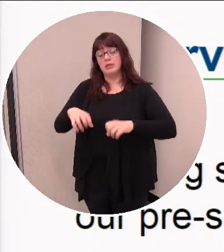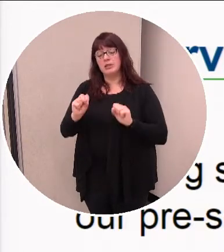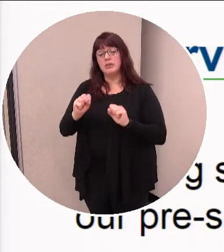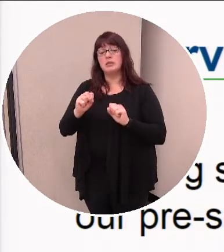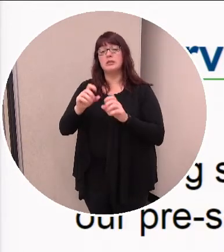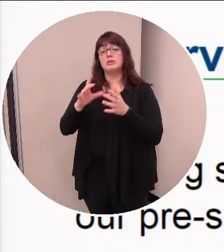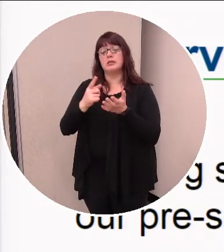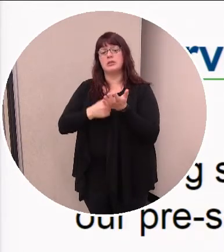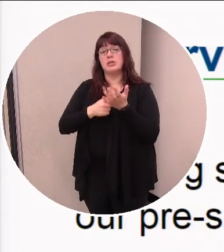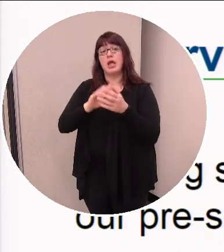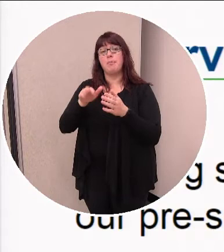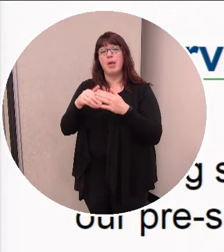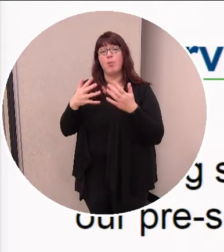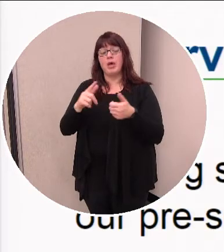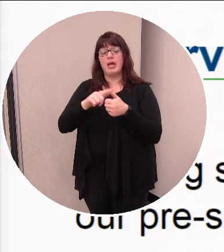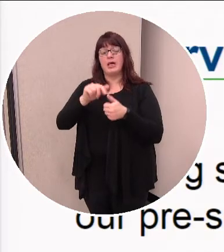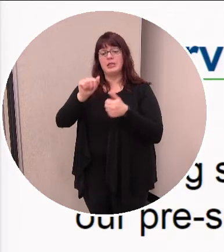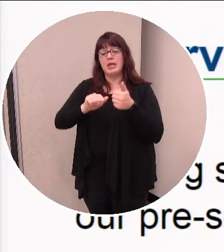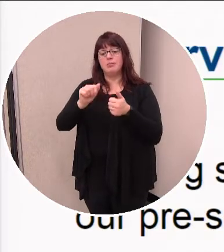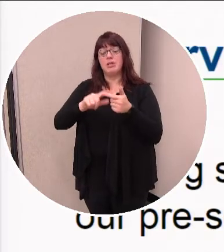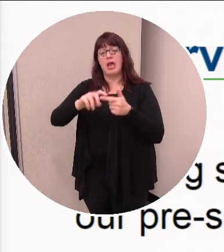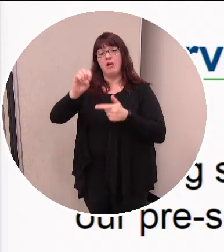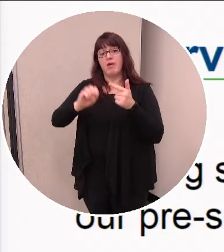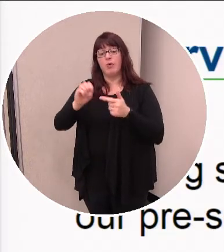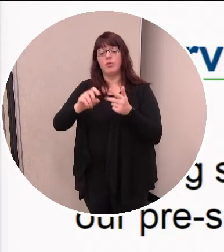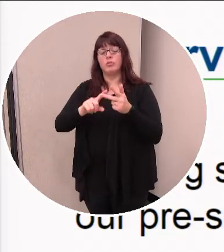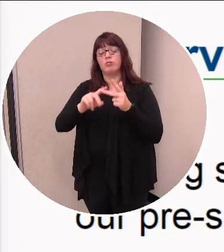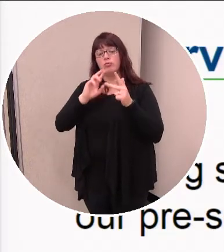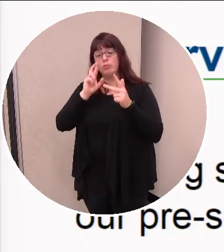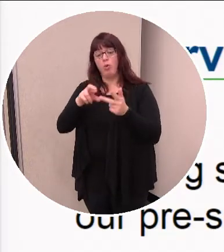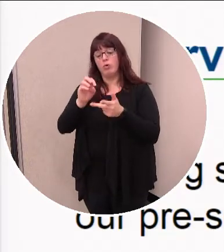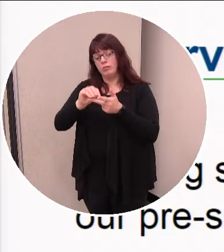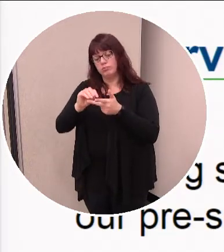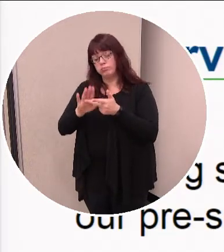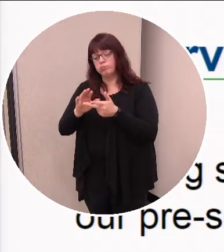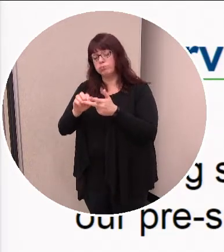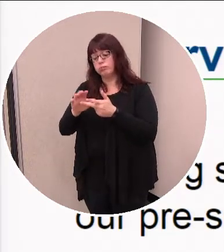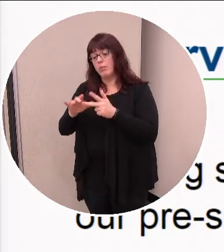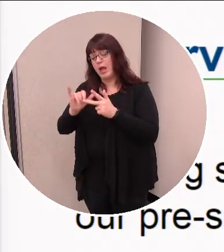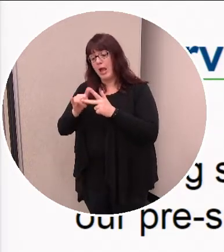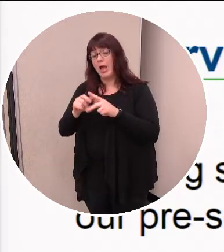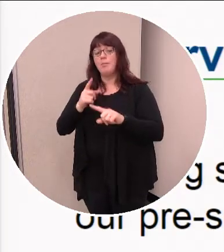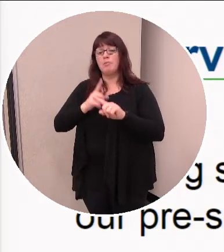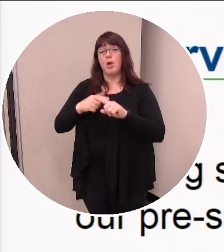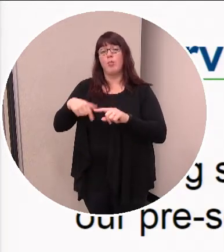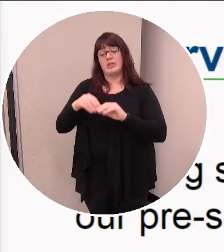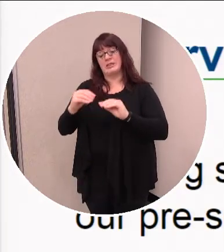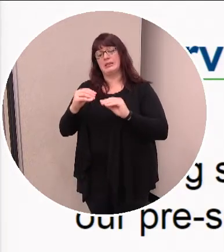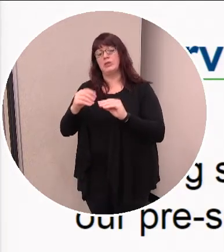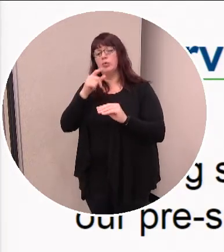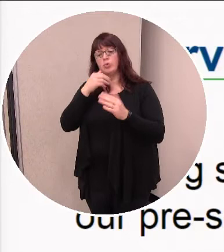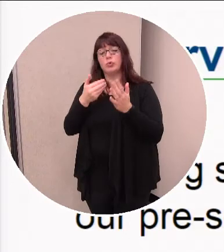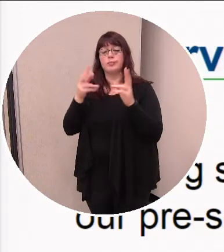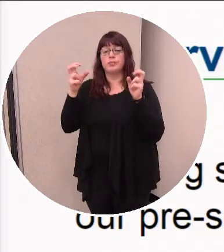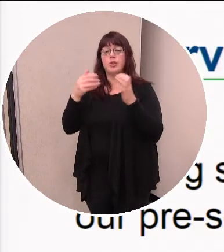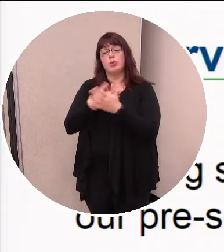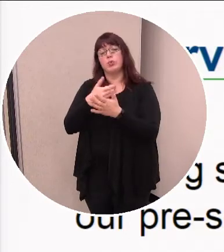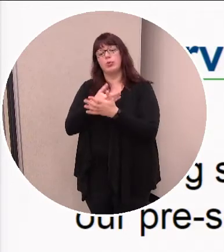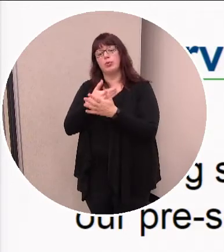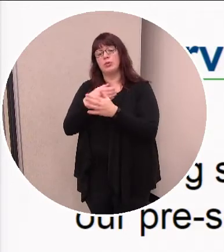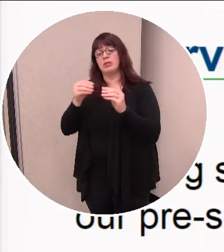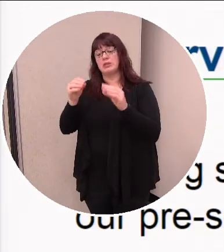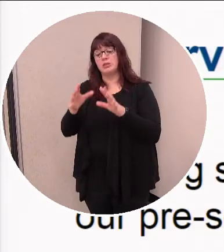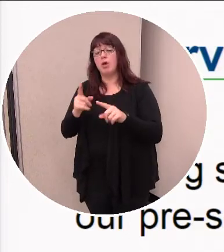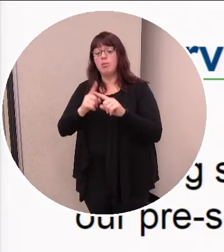evaluation, and reporting. And we'll also introduce our pre-service teachers to our program specialists.